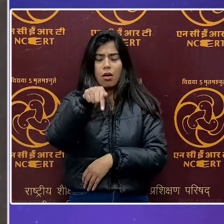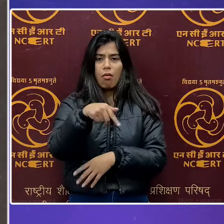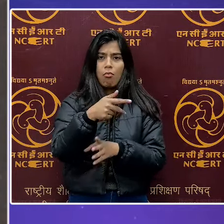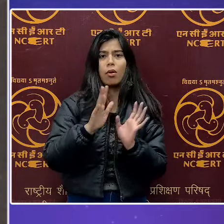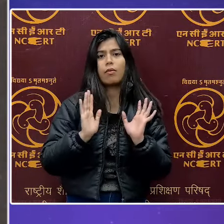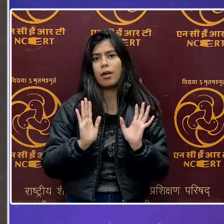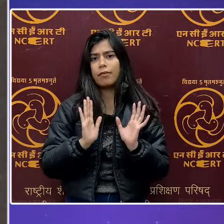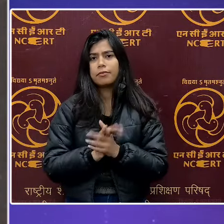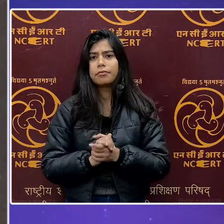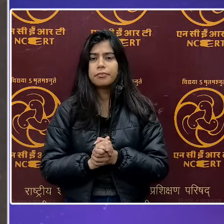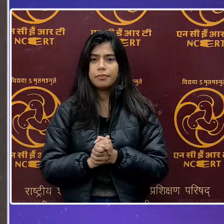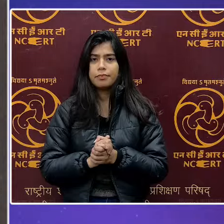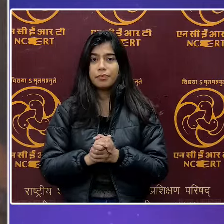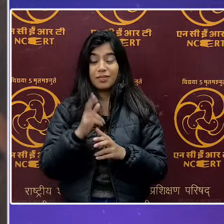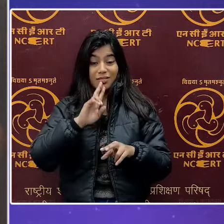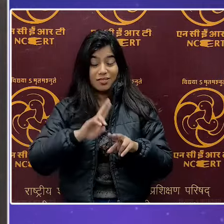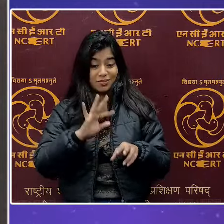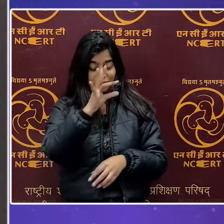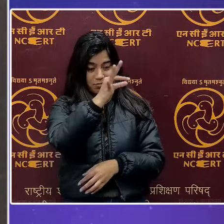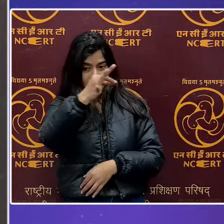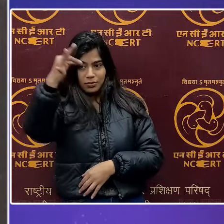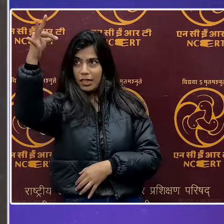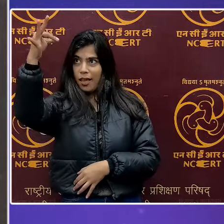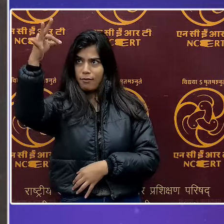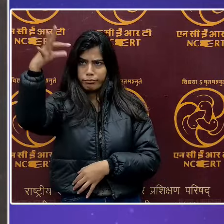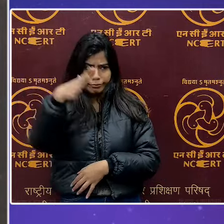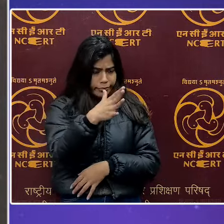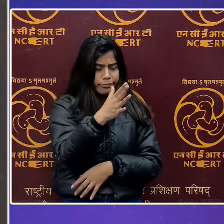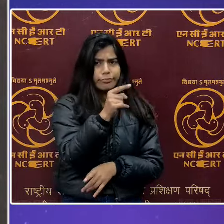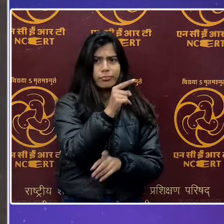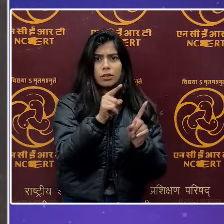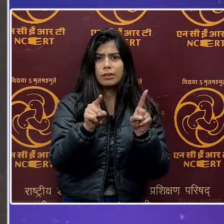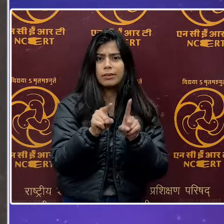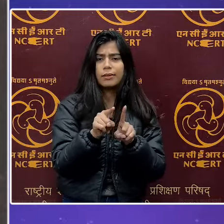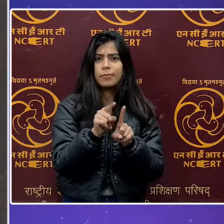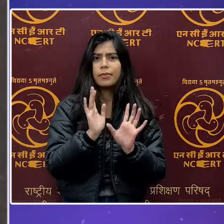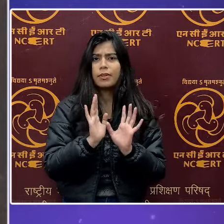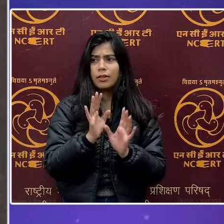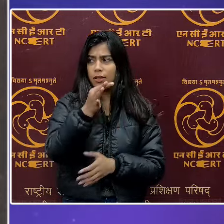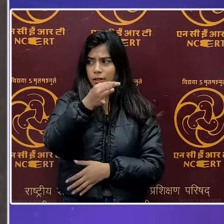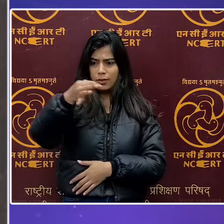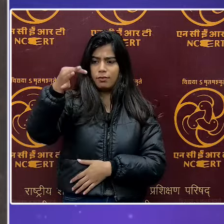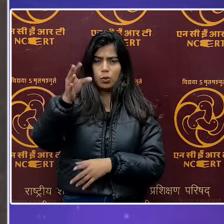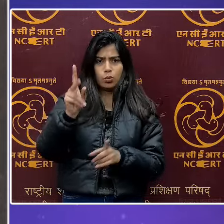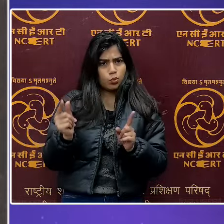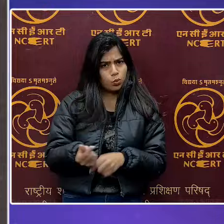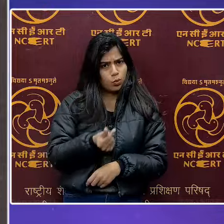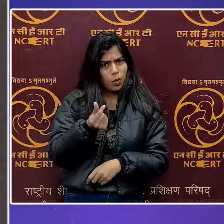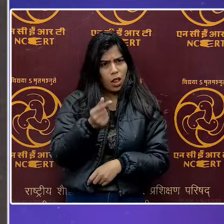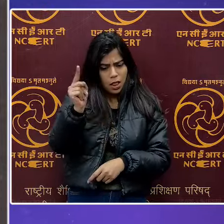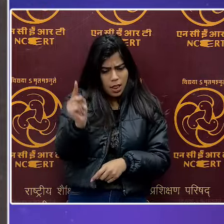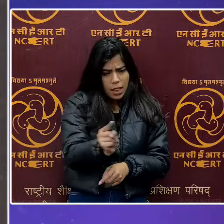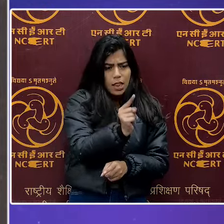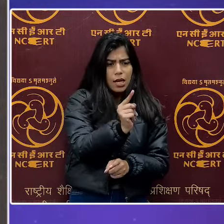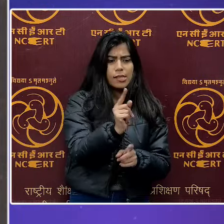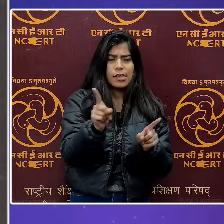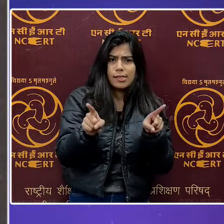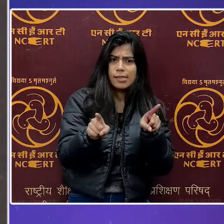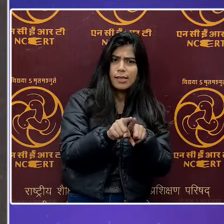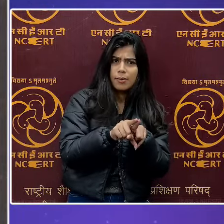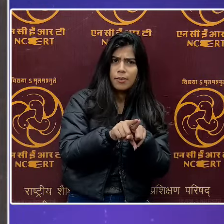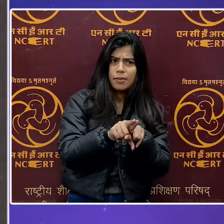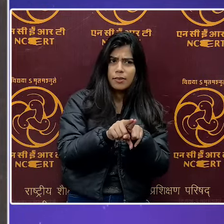side and leave it from here, it will start moving from here, come back to this position.